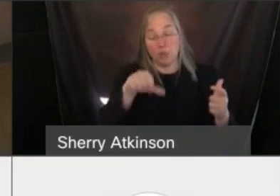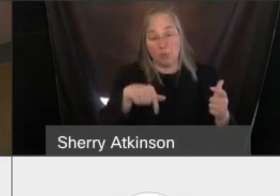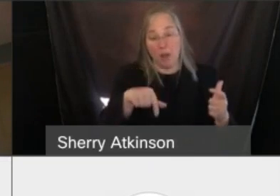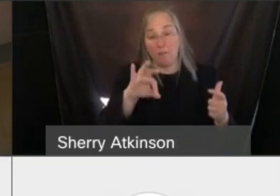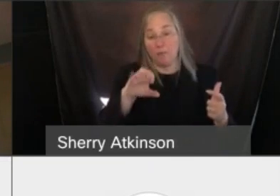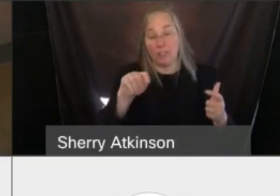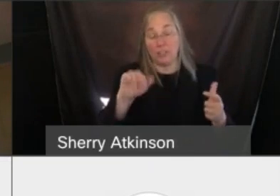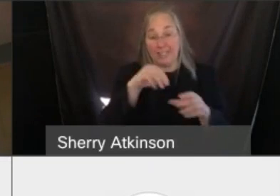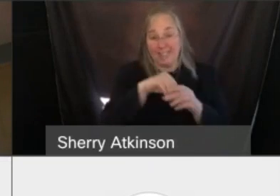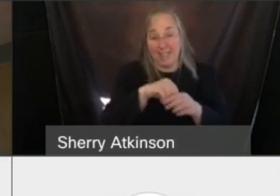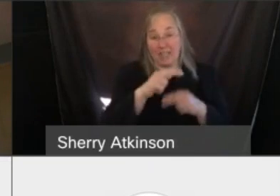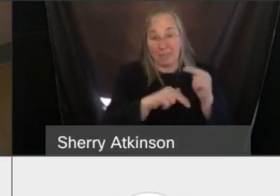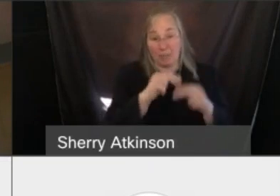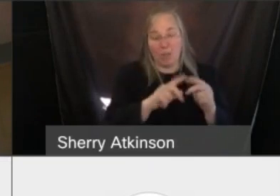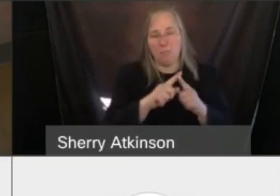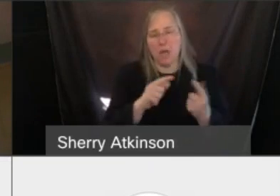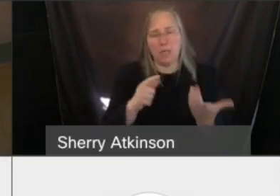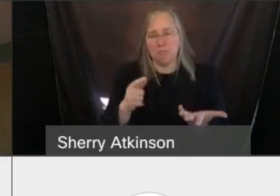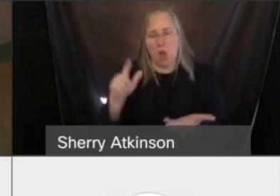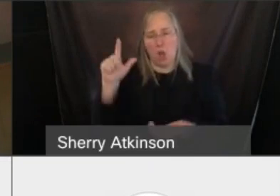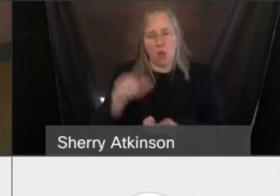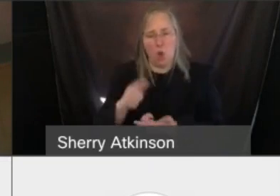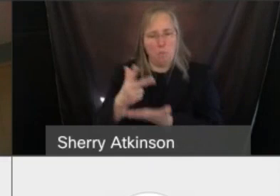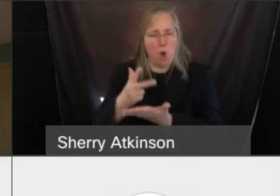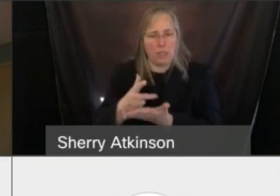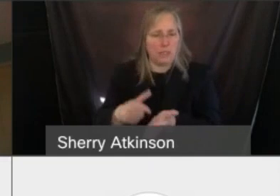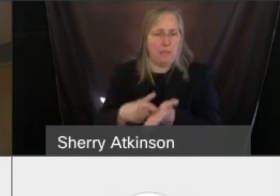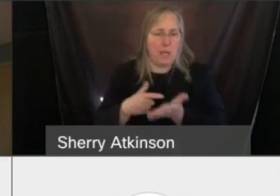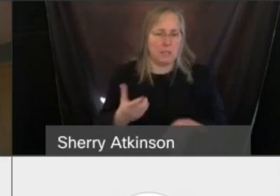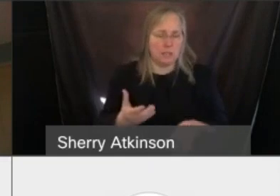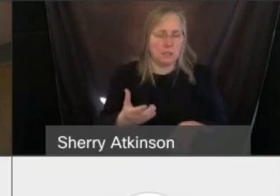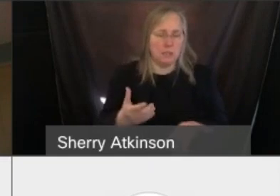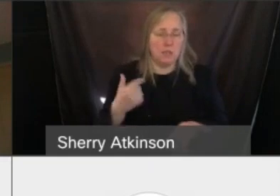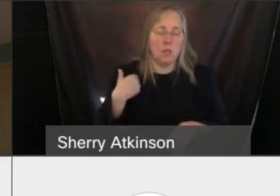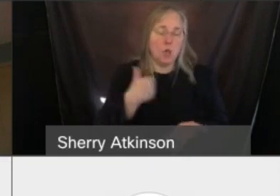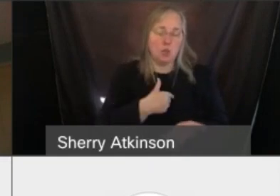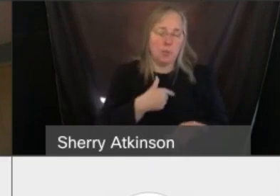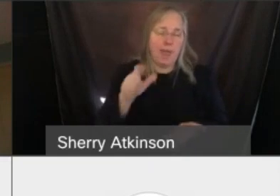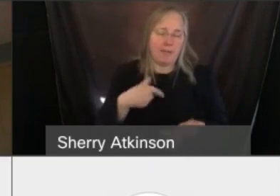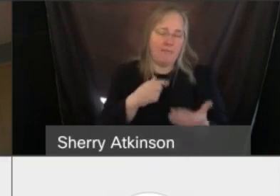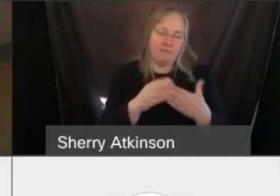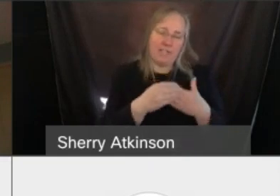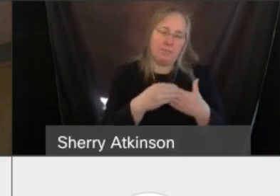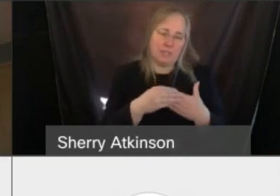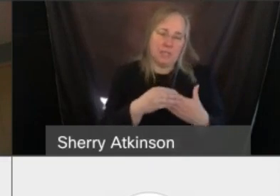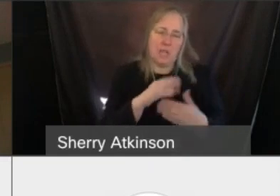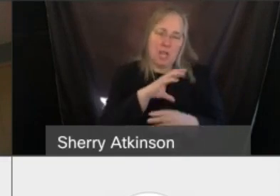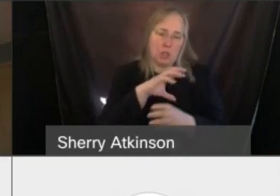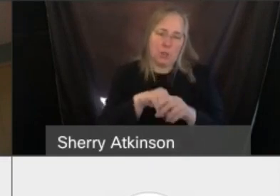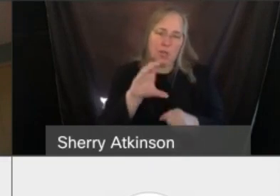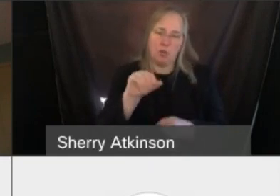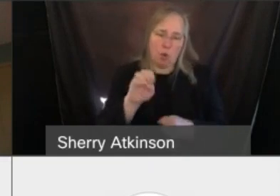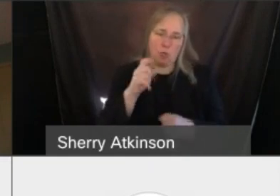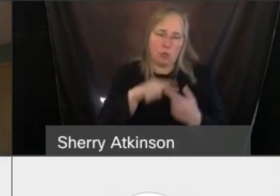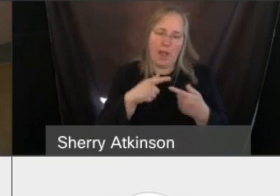have very, very low parking demands. So we have to have some flexibility built into the code to allow for things like